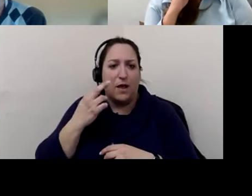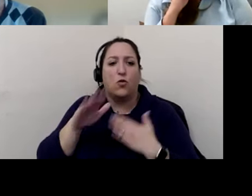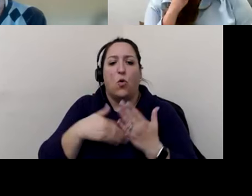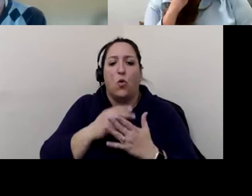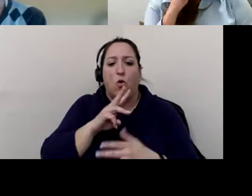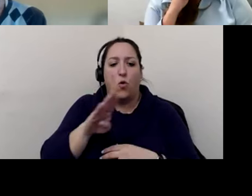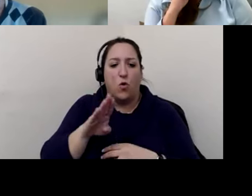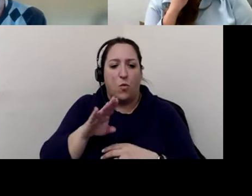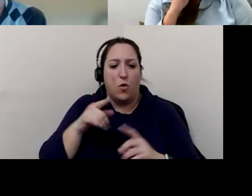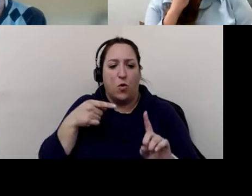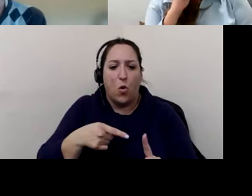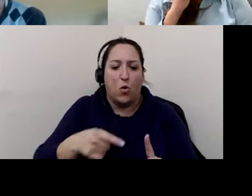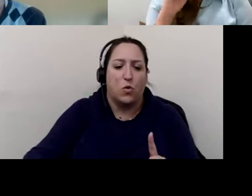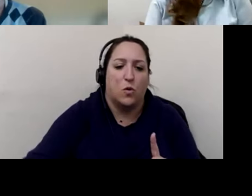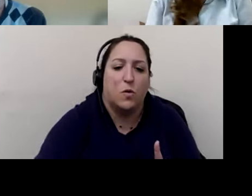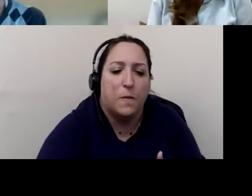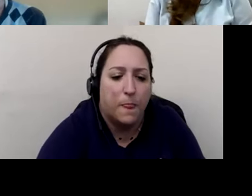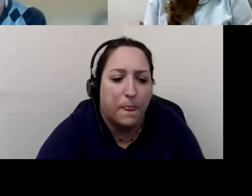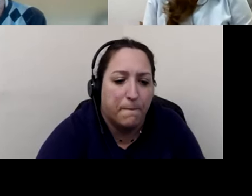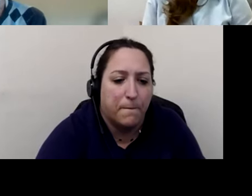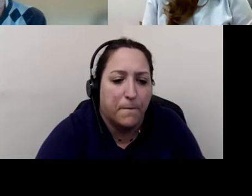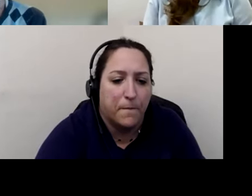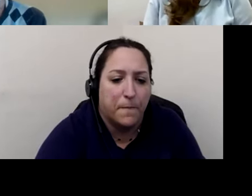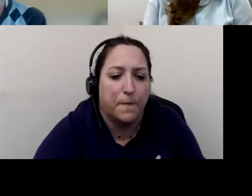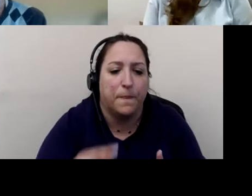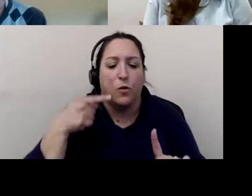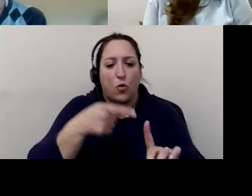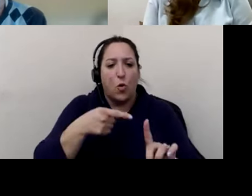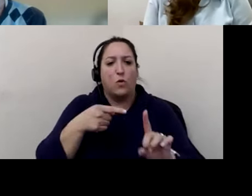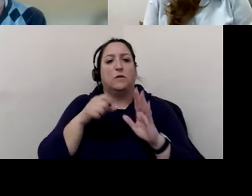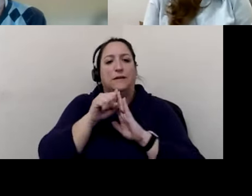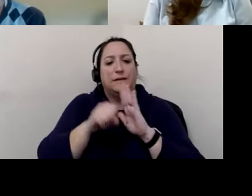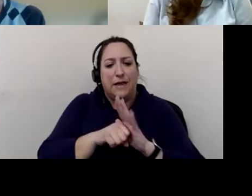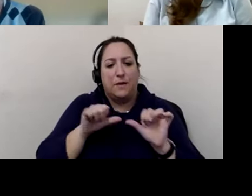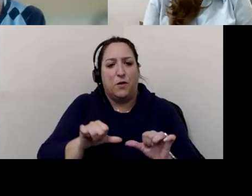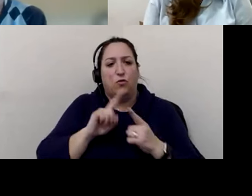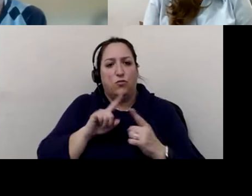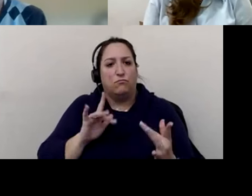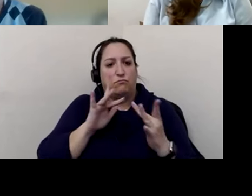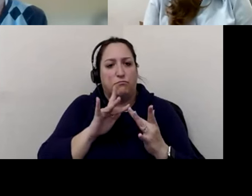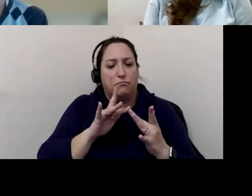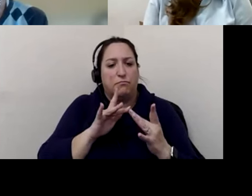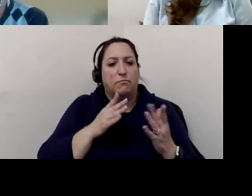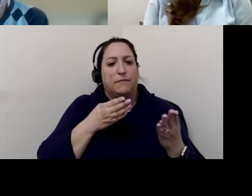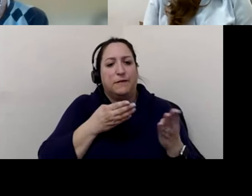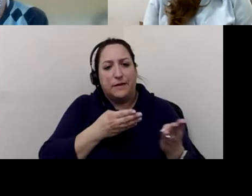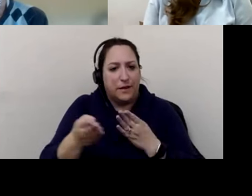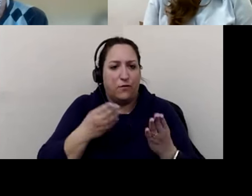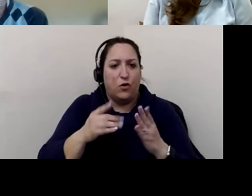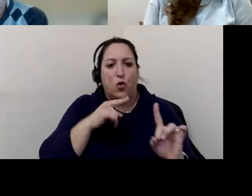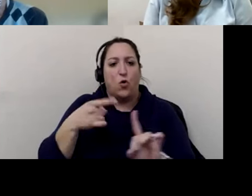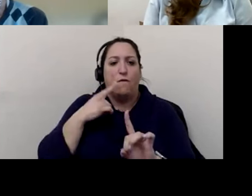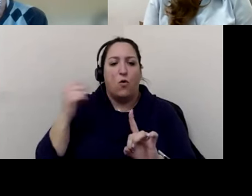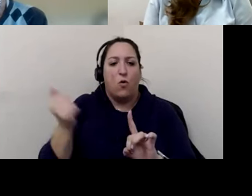goals, and the recent budget cuts have certainly compromised the state's ability to reach and maintain service delivery goals for everyone.